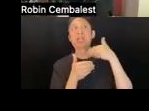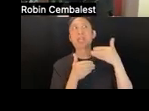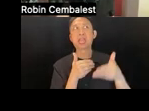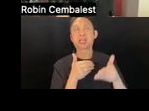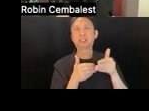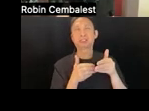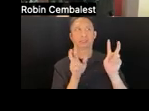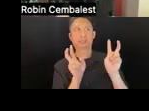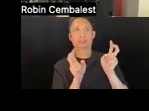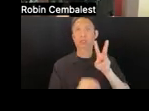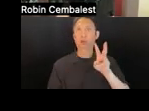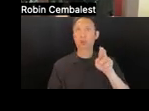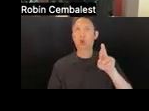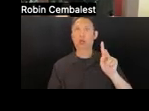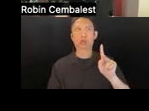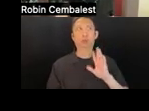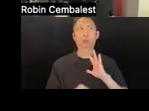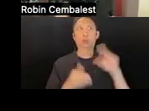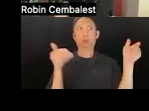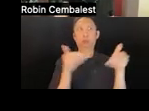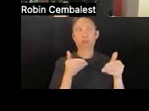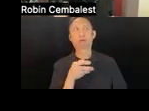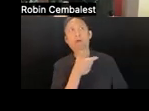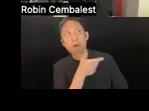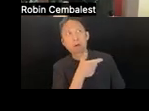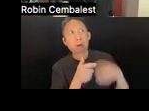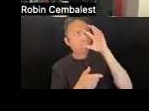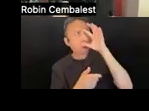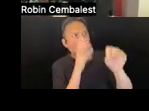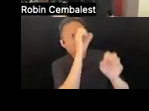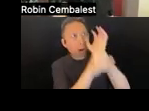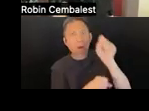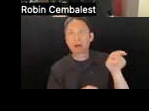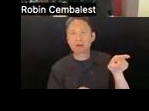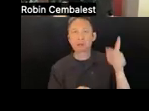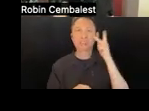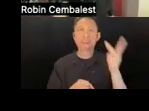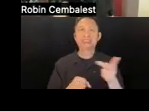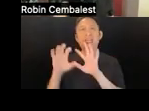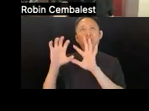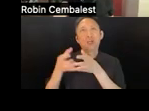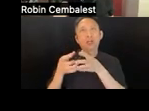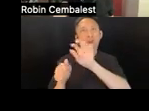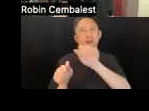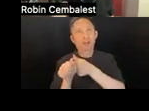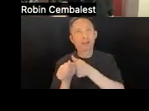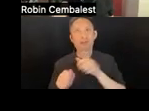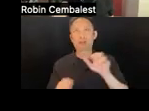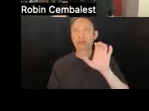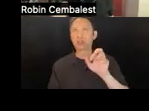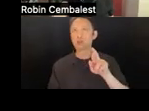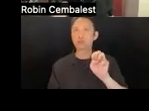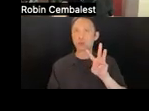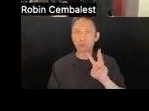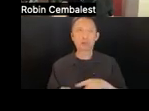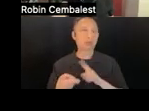like take note, next work. Here's the crew, here are the people. A little bit about, the history based,